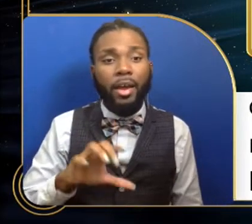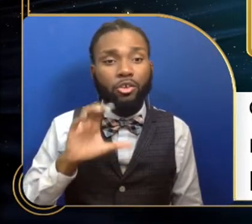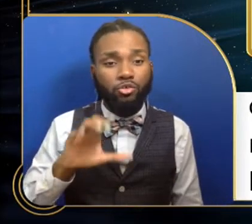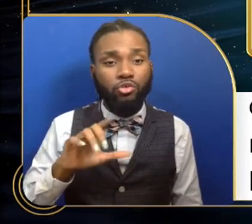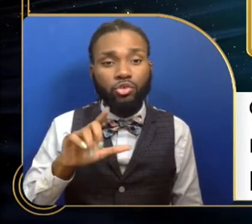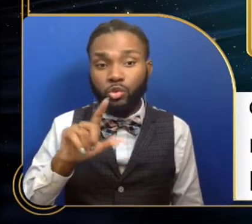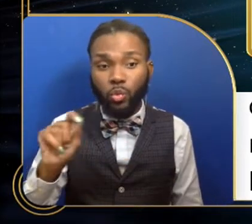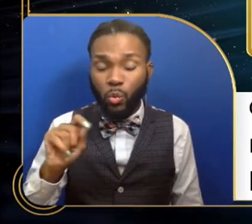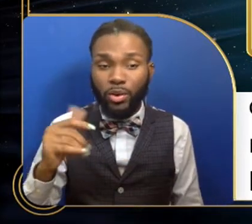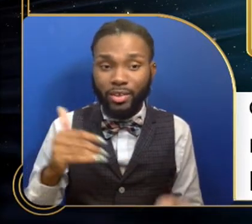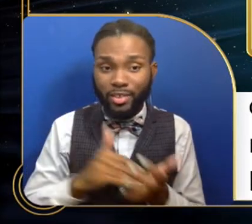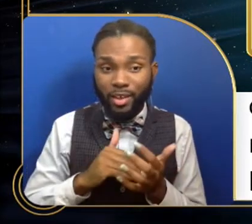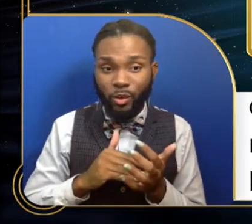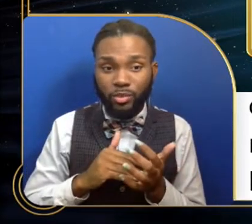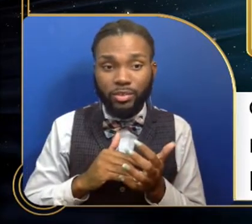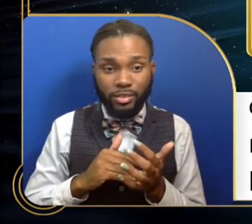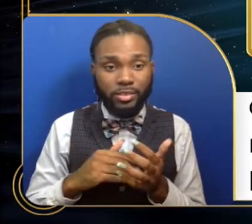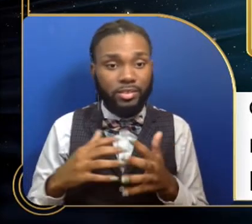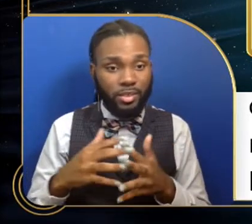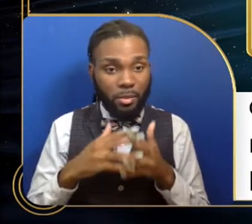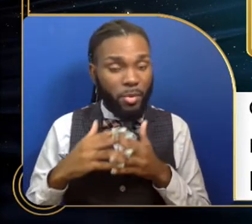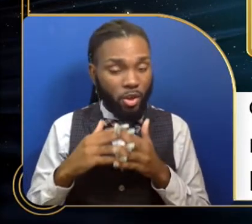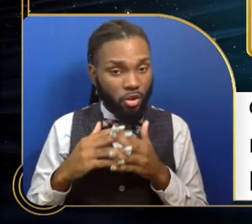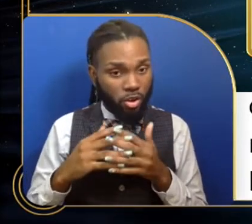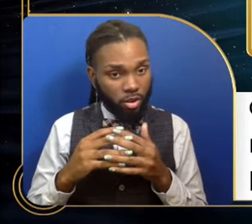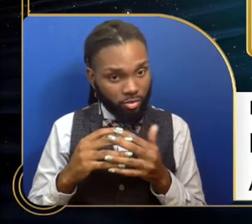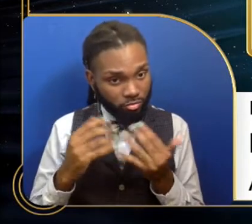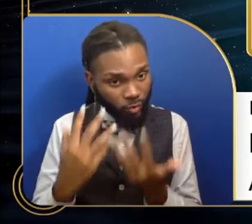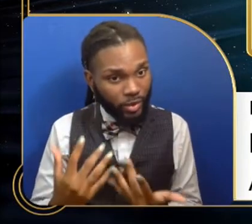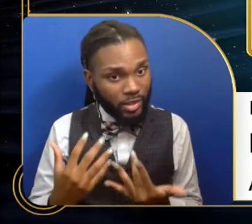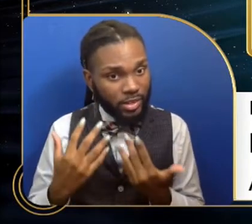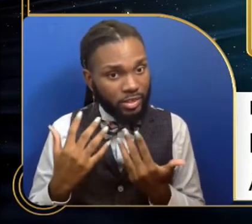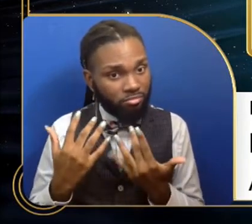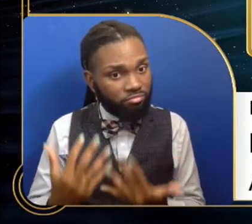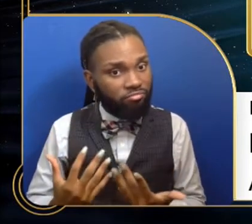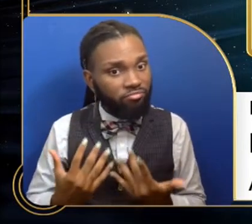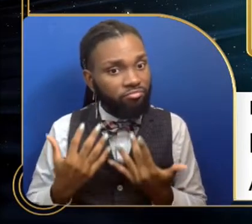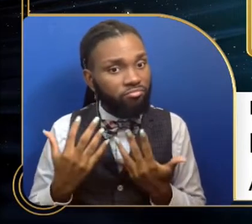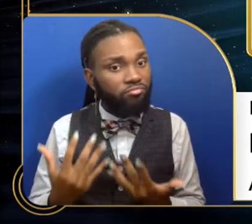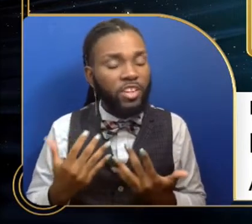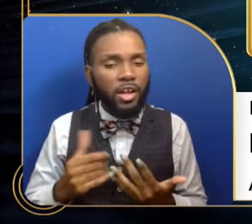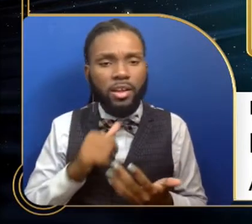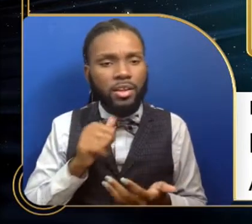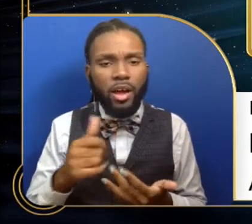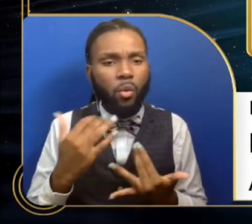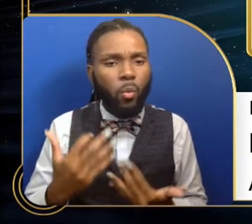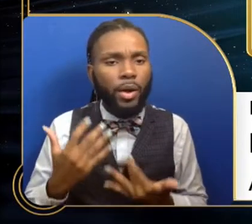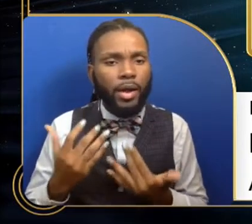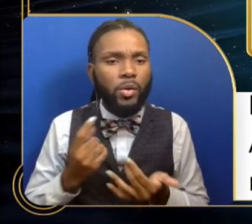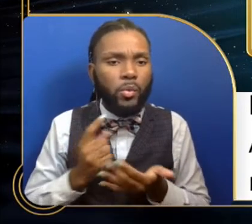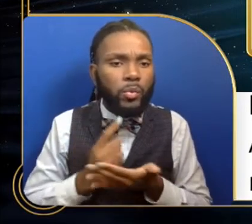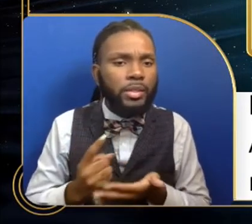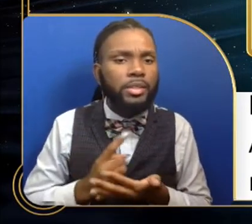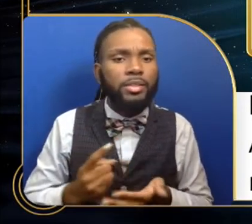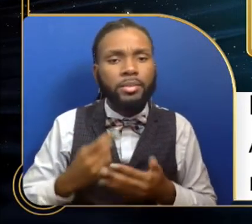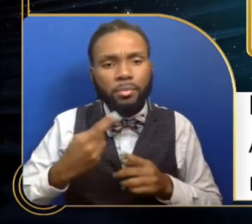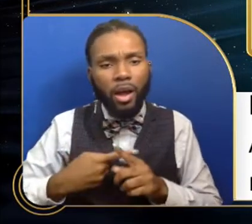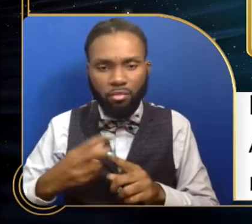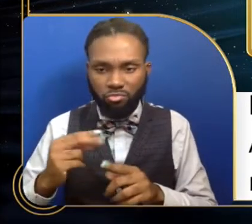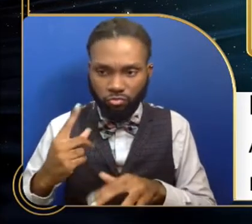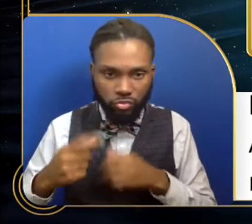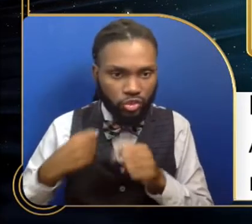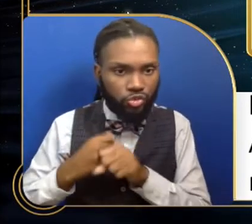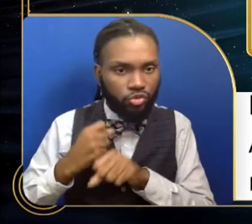820,000 Americans waiting, not just for weeks or months, waiting for years for home